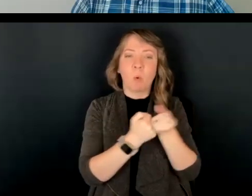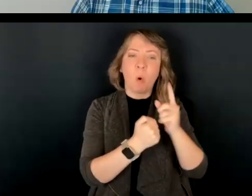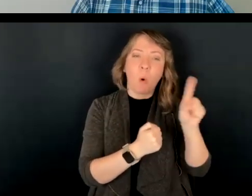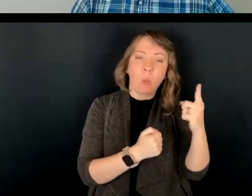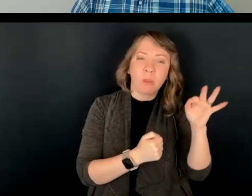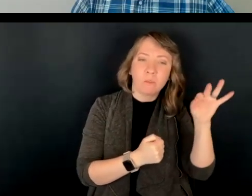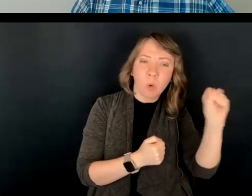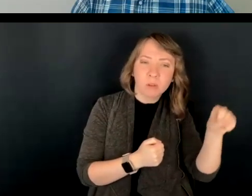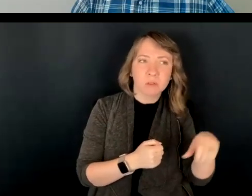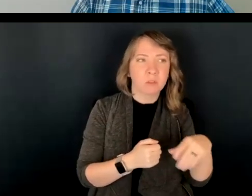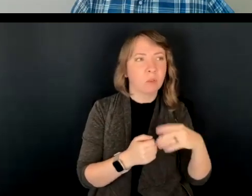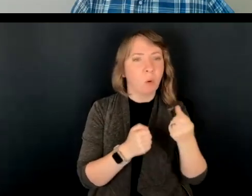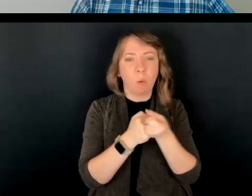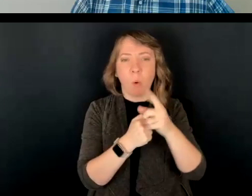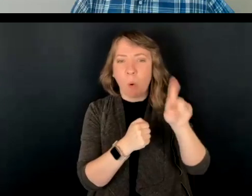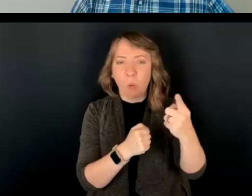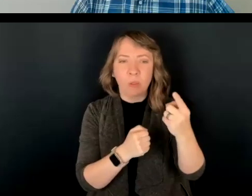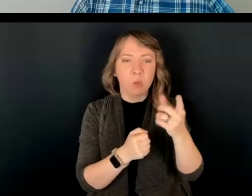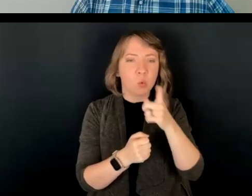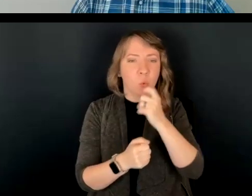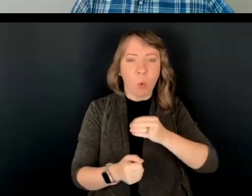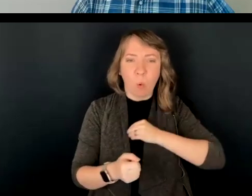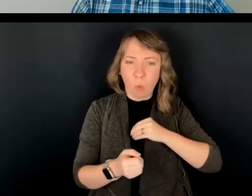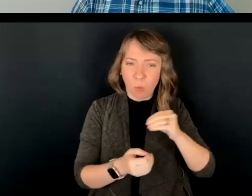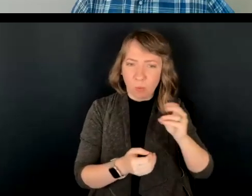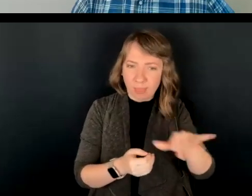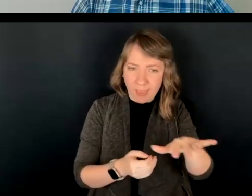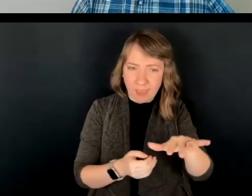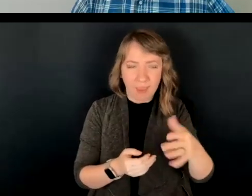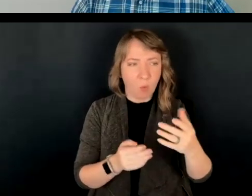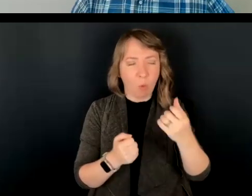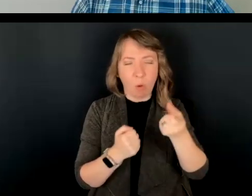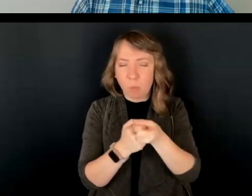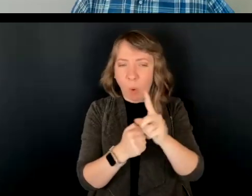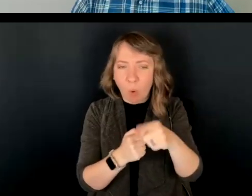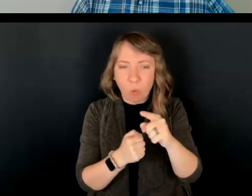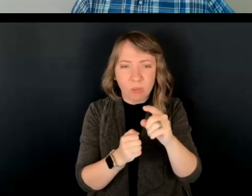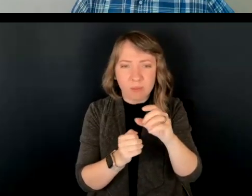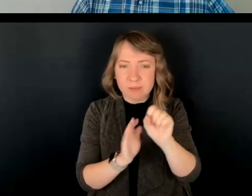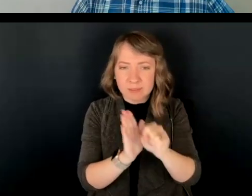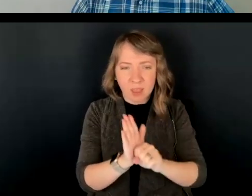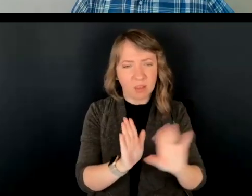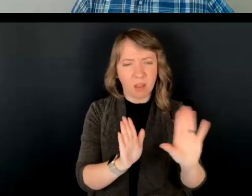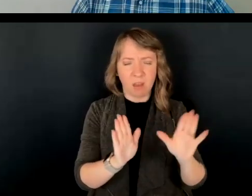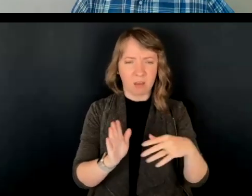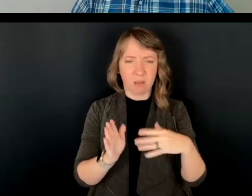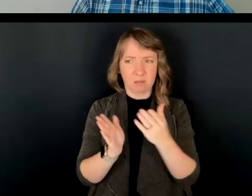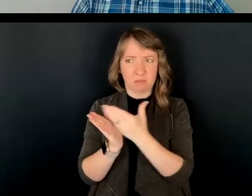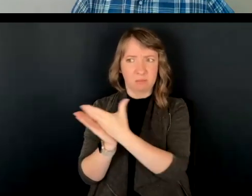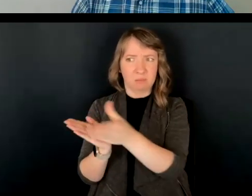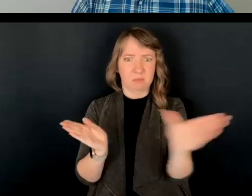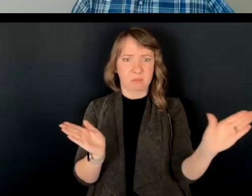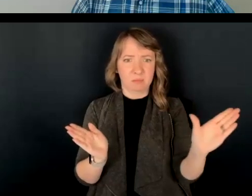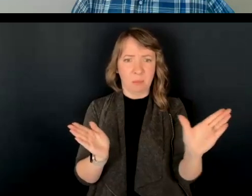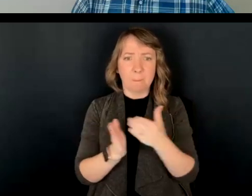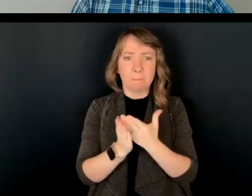the landowner or not just the state, but it's ultimately to benefit everyone in the United States that might have